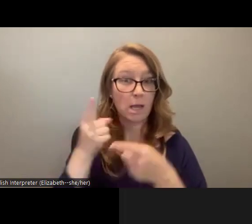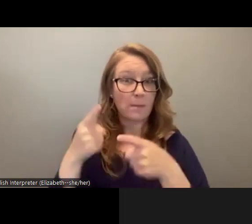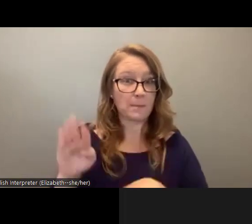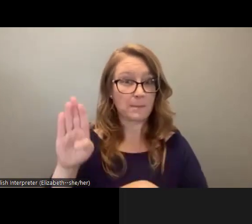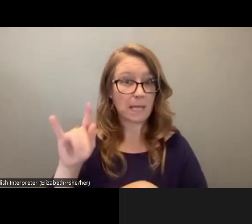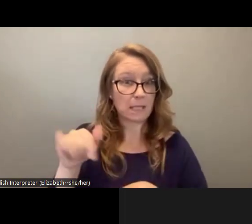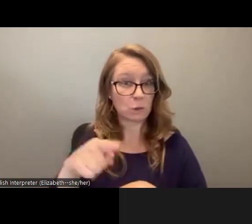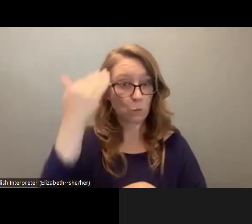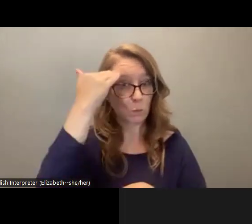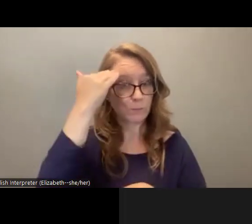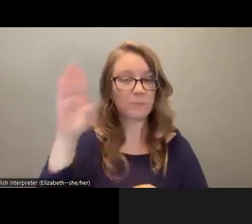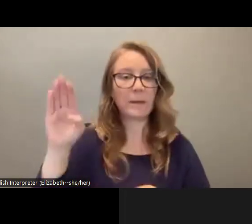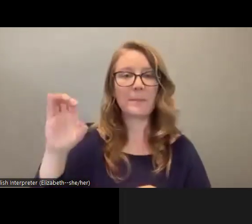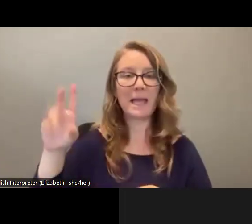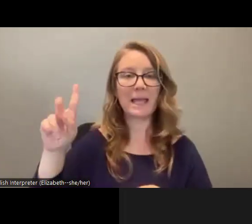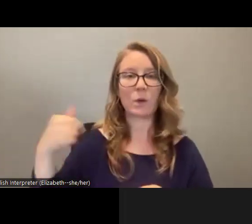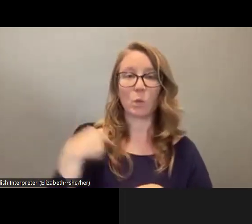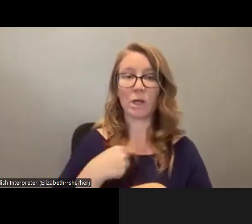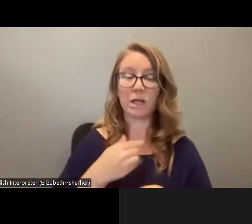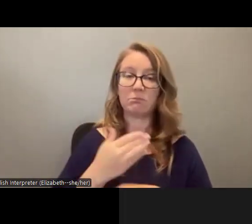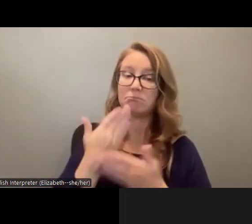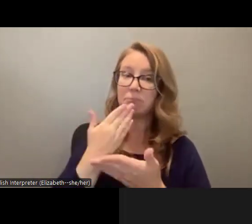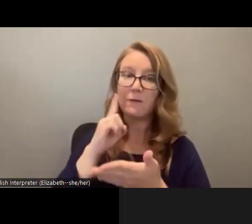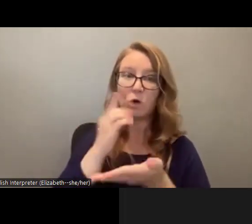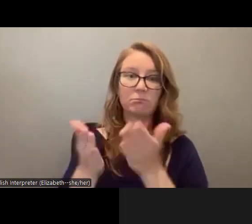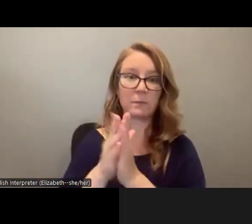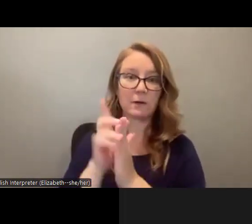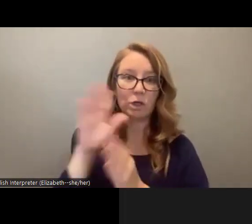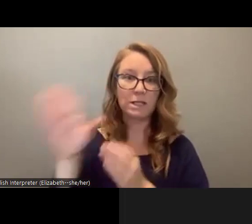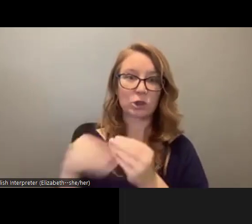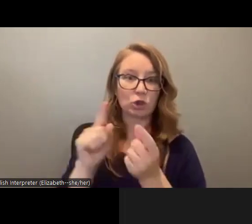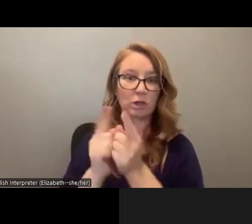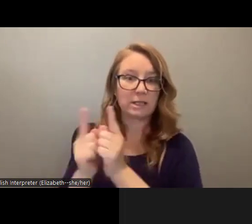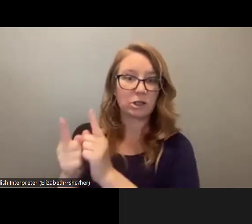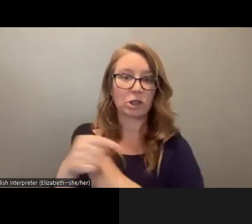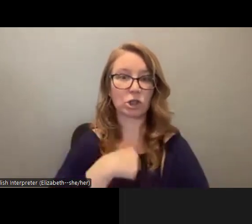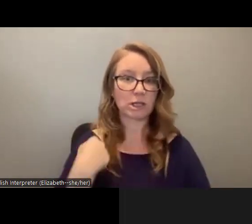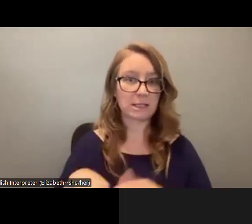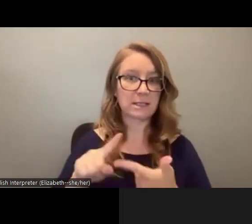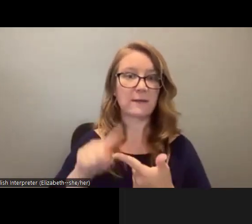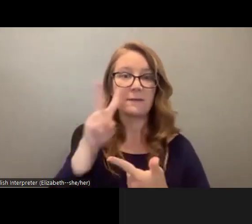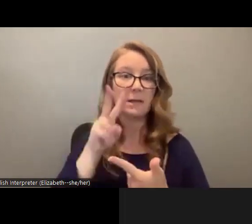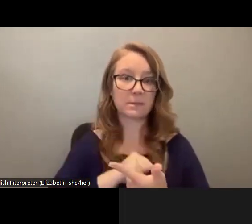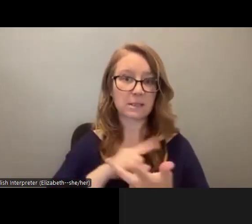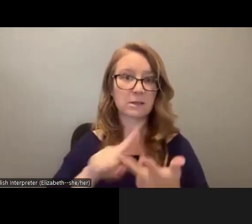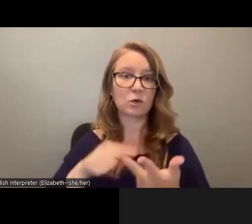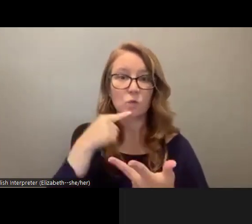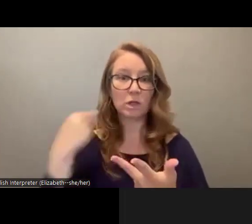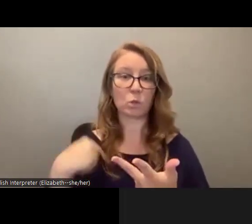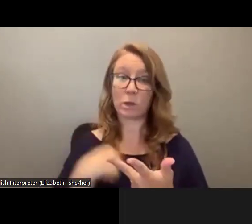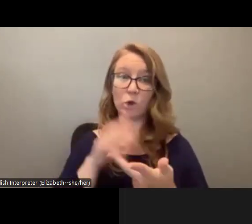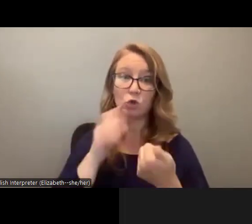know? Yeah, we appreciate the request for the additional translations. So Chinese, Vietnamese, and Russian, and we'll do our best to get